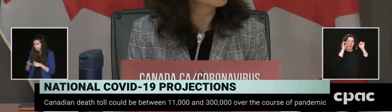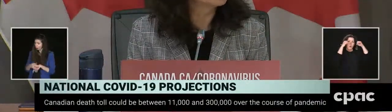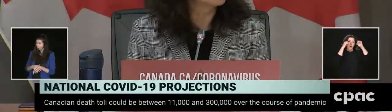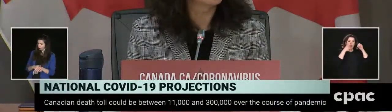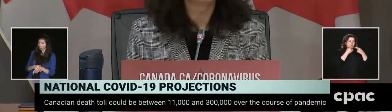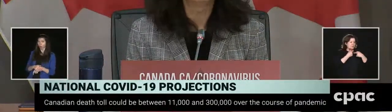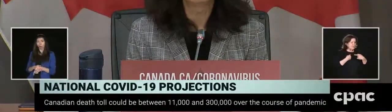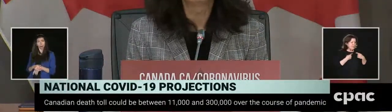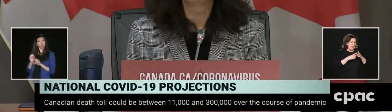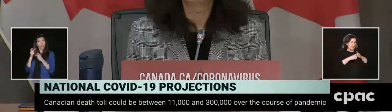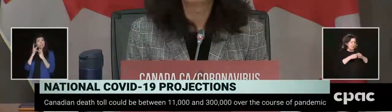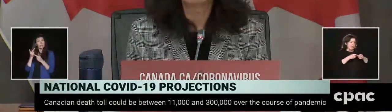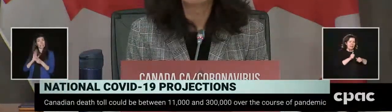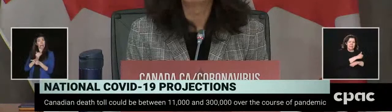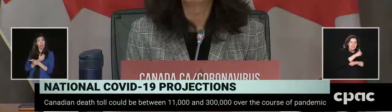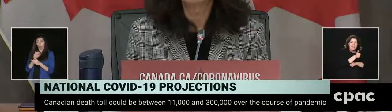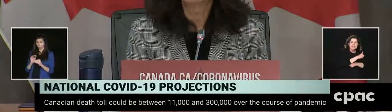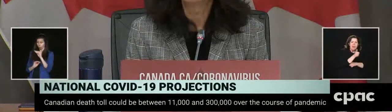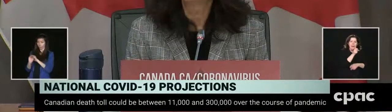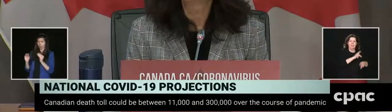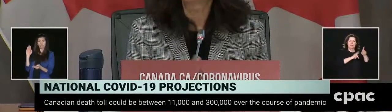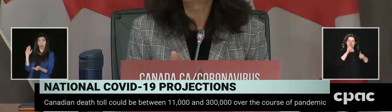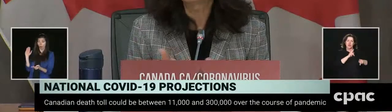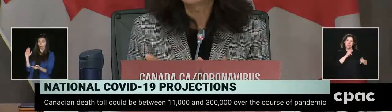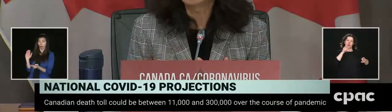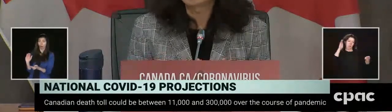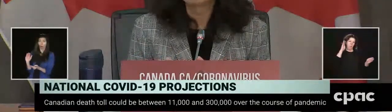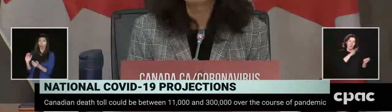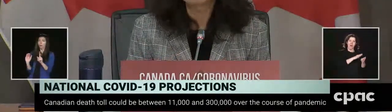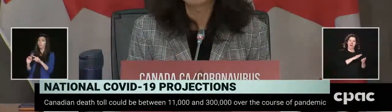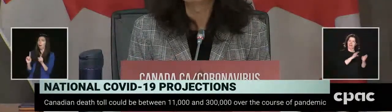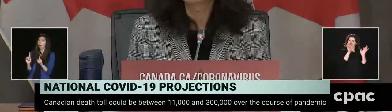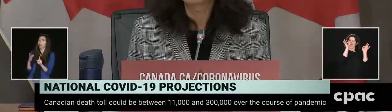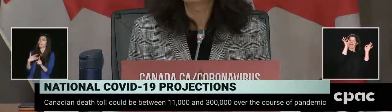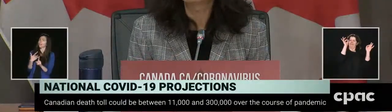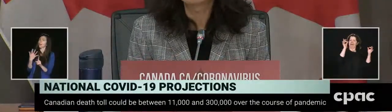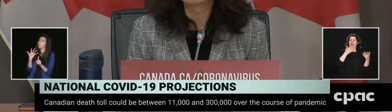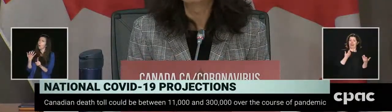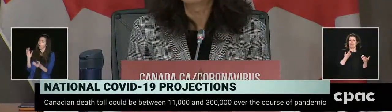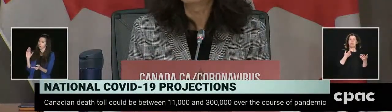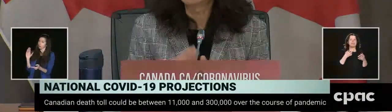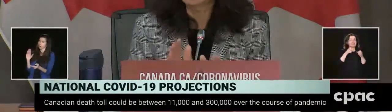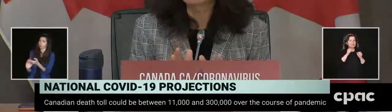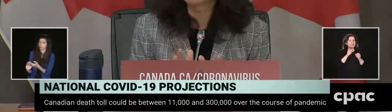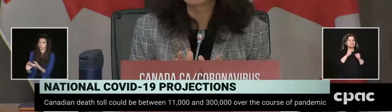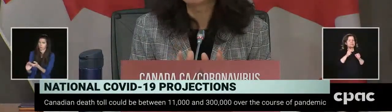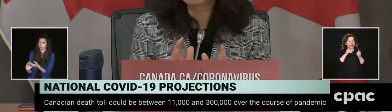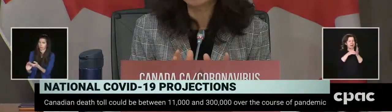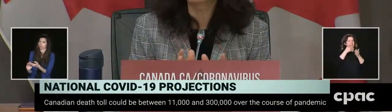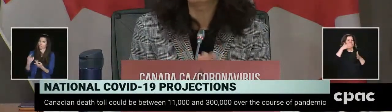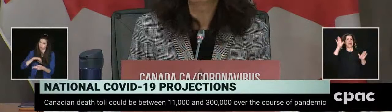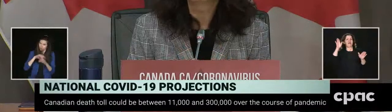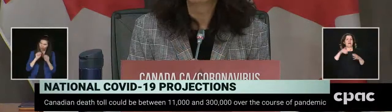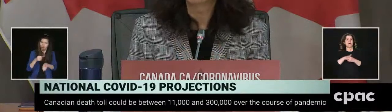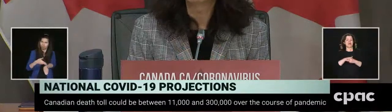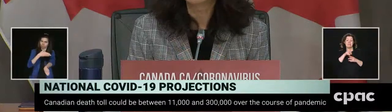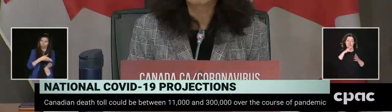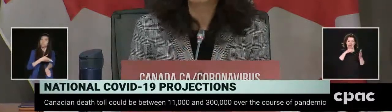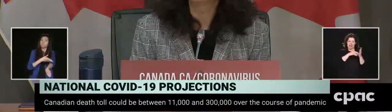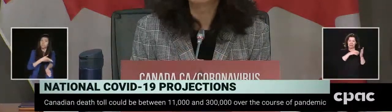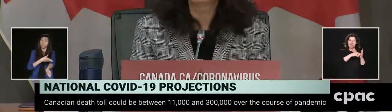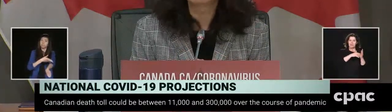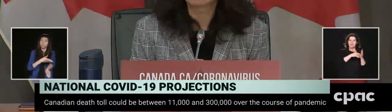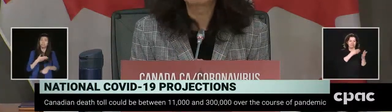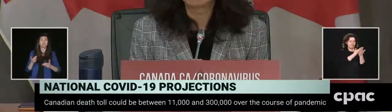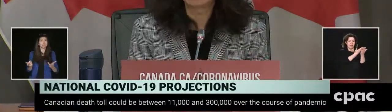better. And so studies like those helps us sort of look at them and go, okay, well,